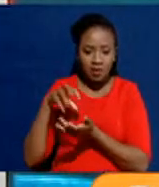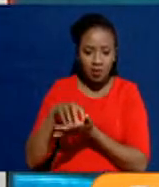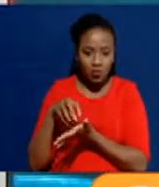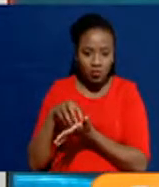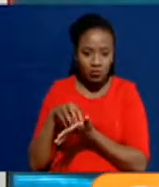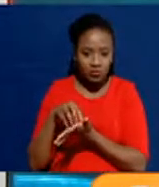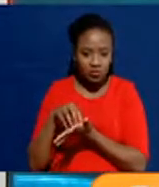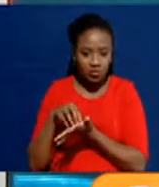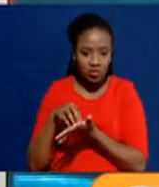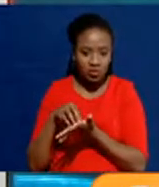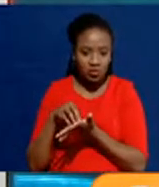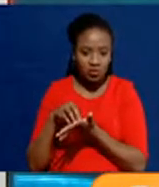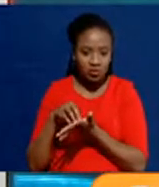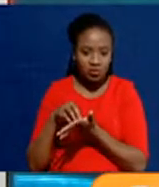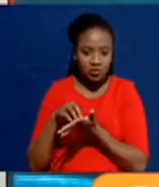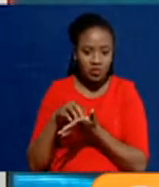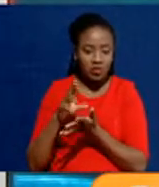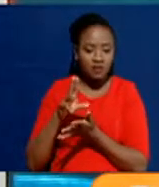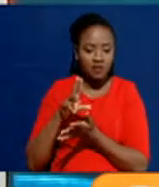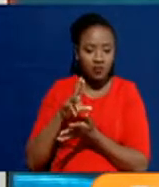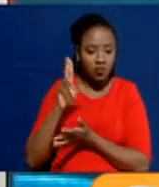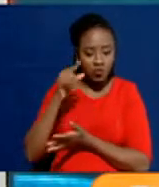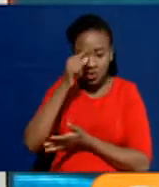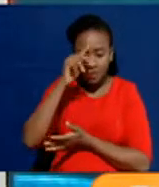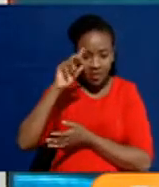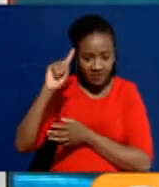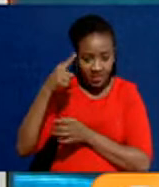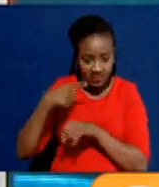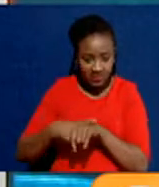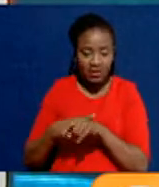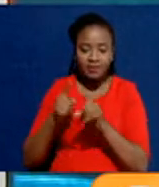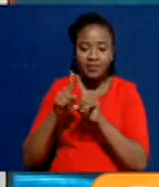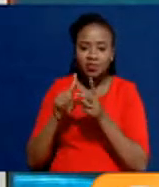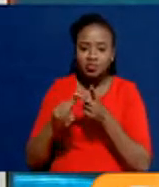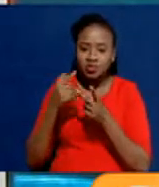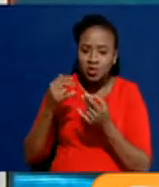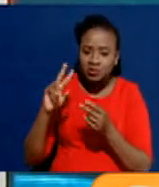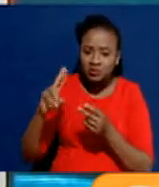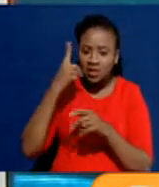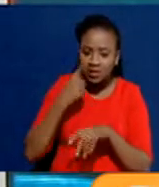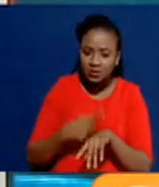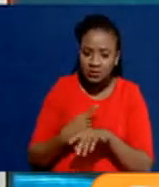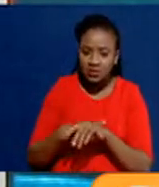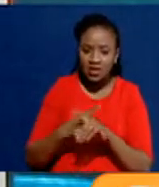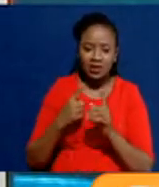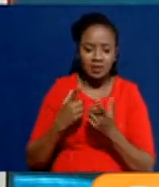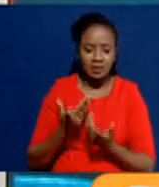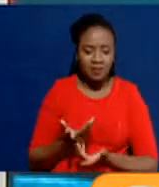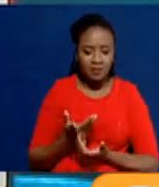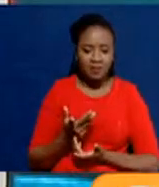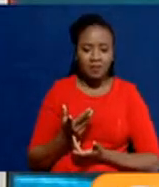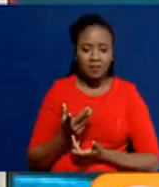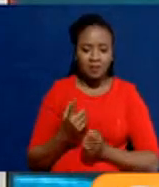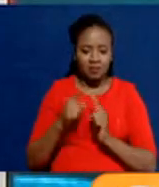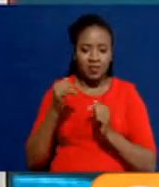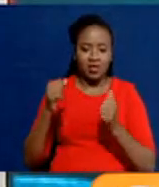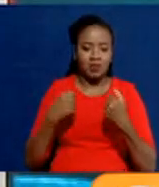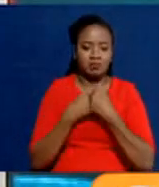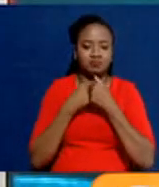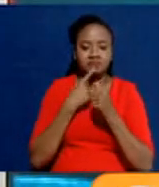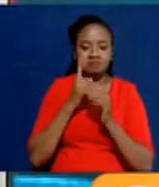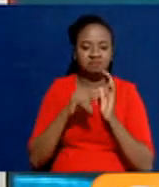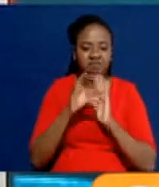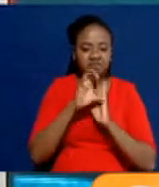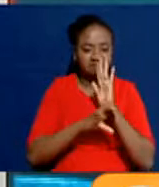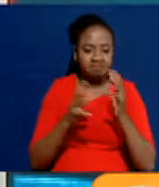vetting. Uh-huh. And then there was a second part of chief administrative secretaries, which was being challenged to being unconstitutional. So Justice Anthony Murima found